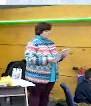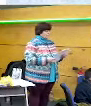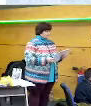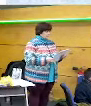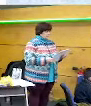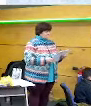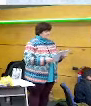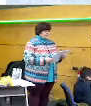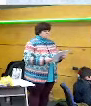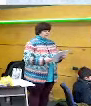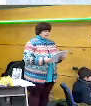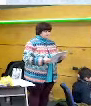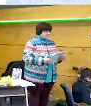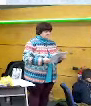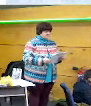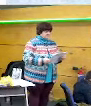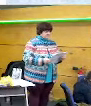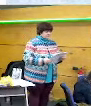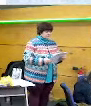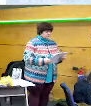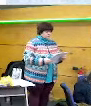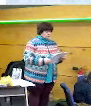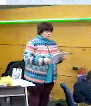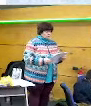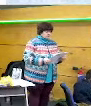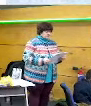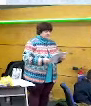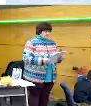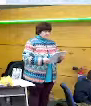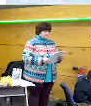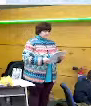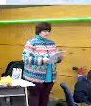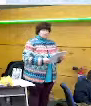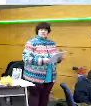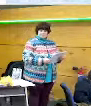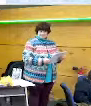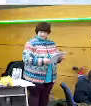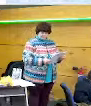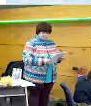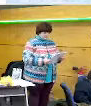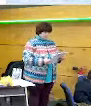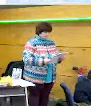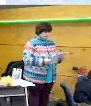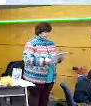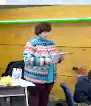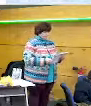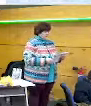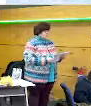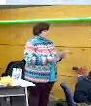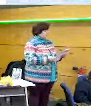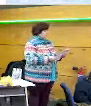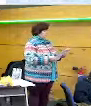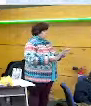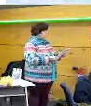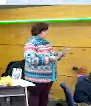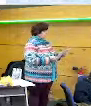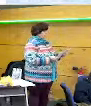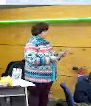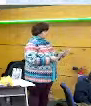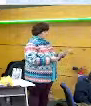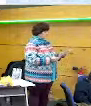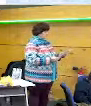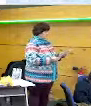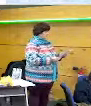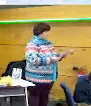A plum bobbed a bit, which the saw didn't see. The chair broke